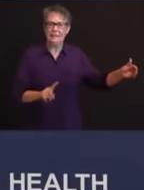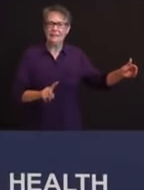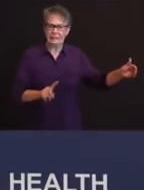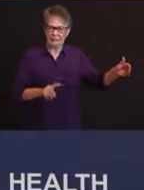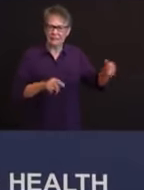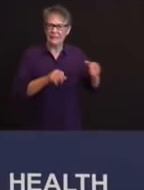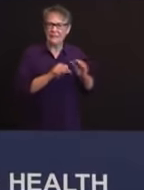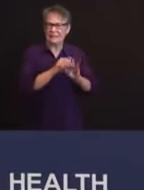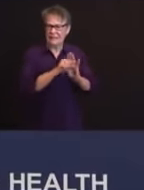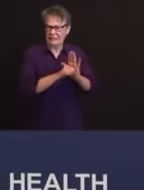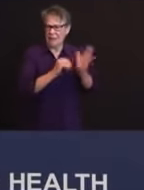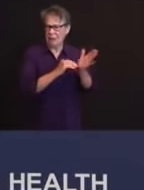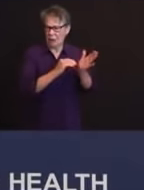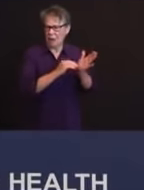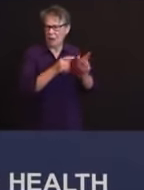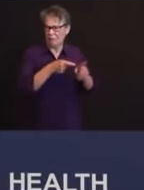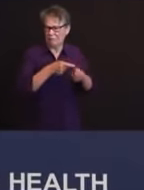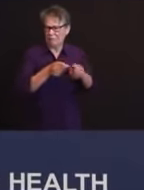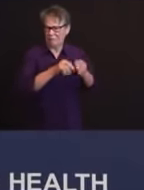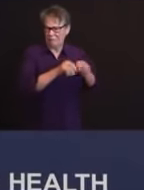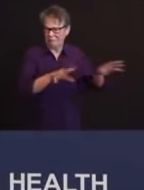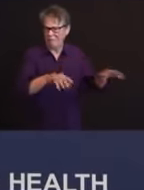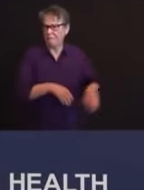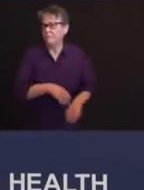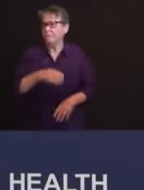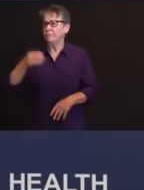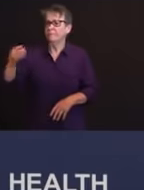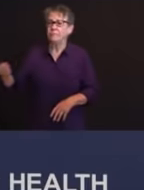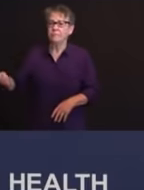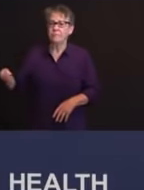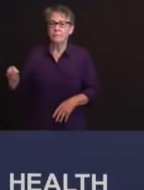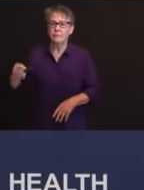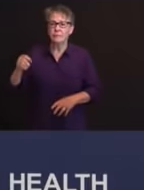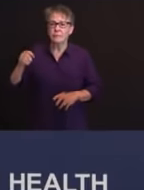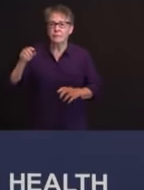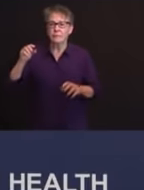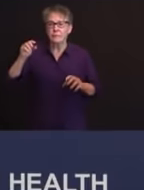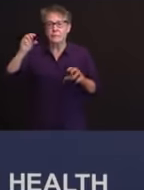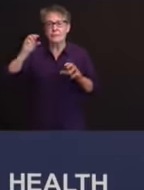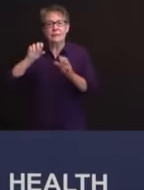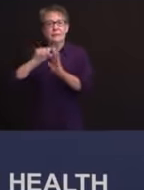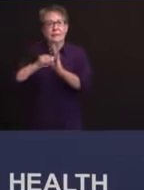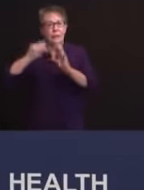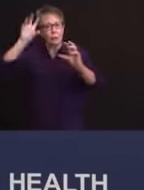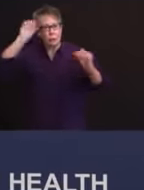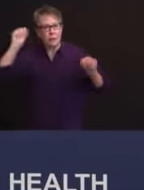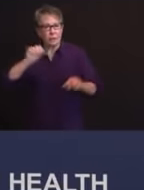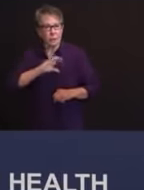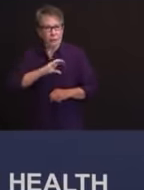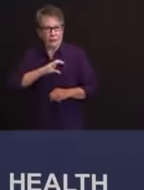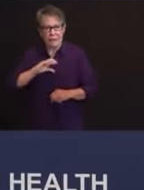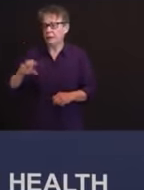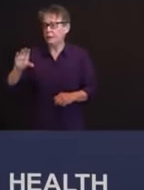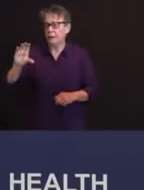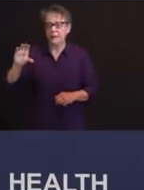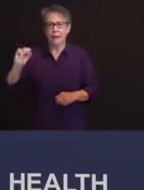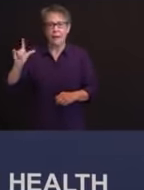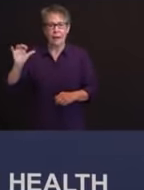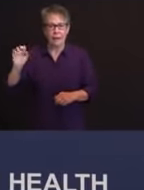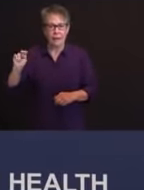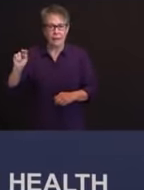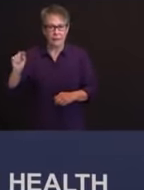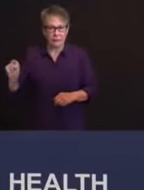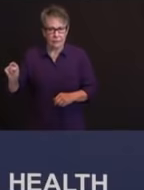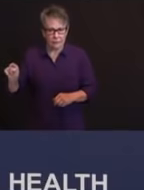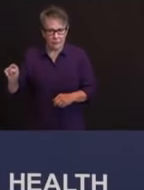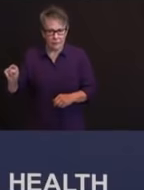left, Superintendent of the State Police, Colonel Pat Callahan. We have the Director of the Office of Homeland Security and Preparedness, Jared